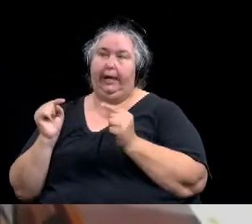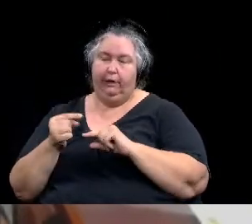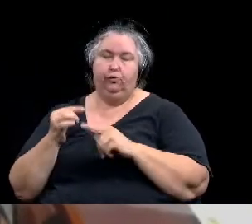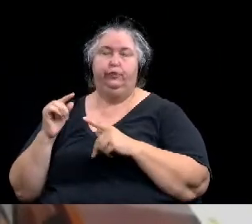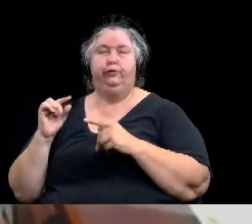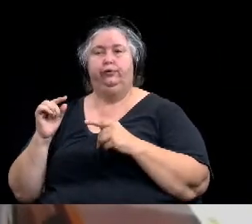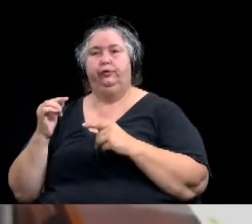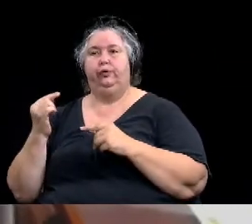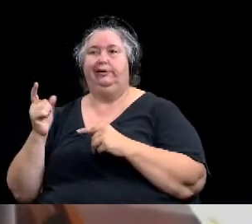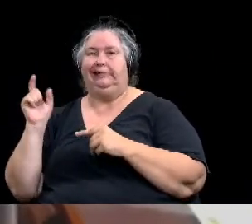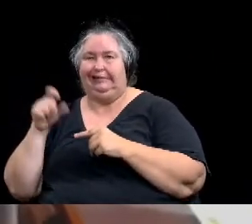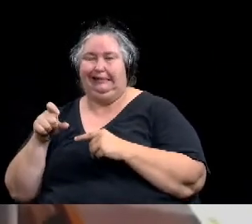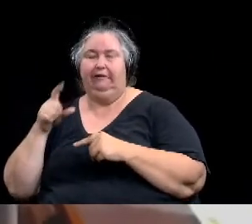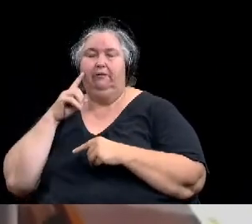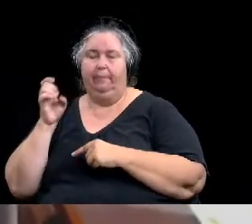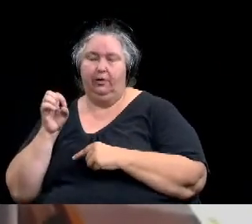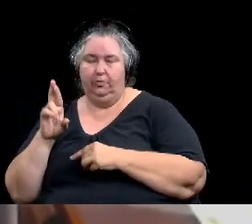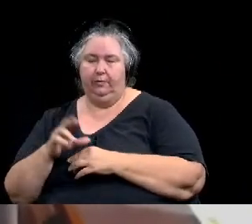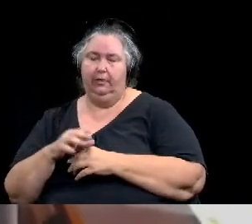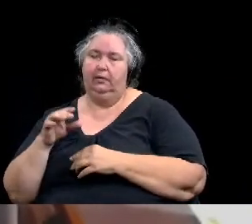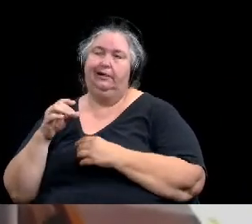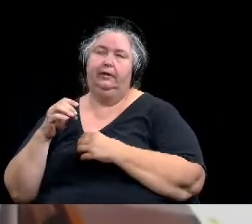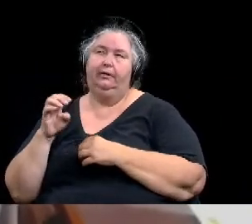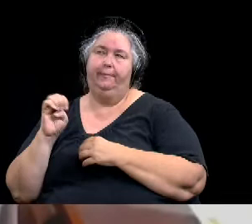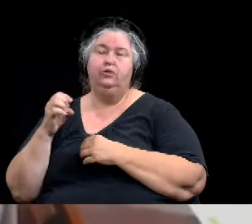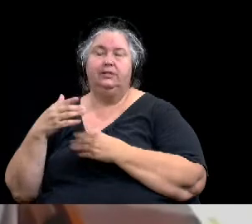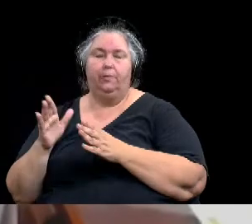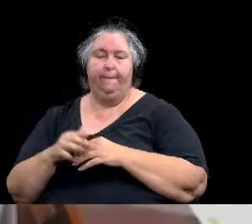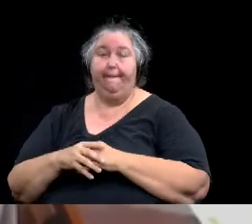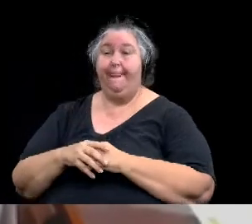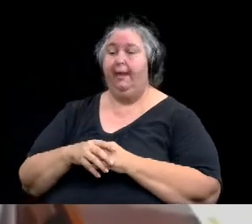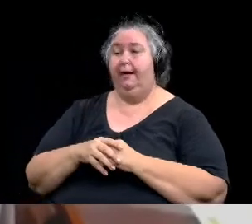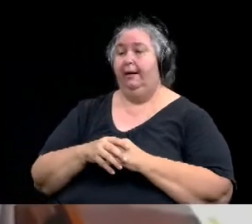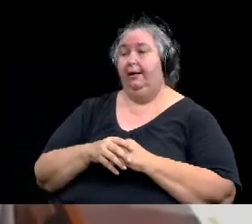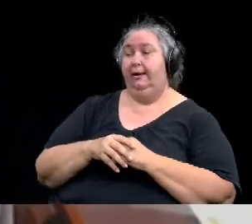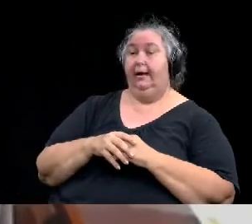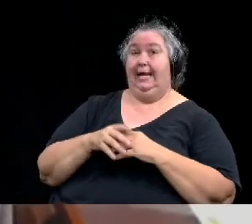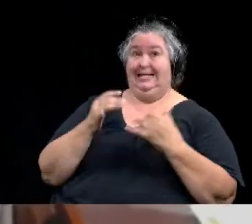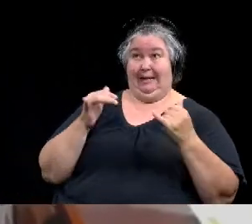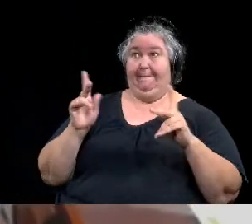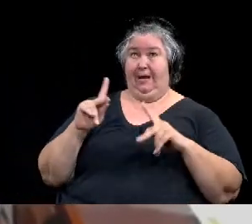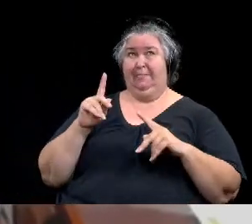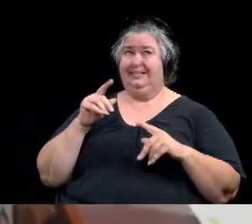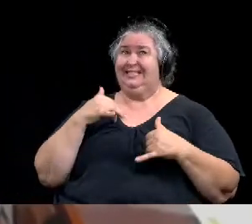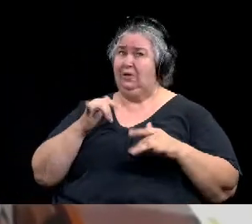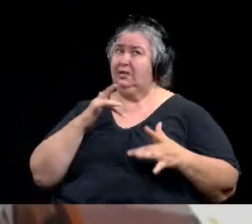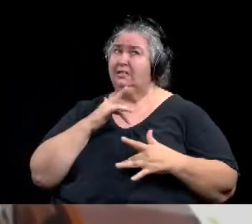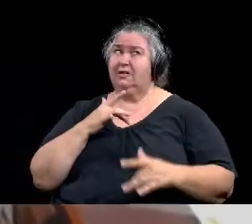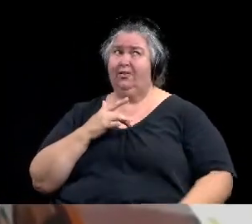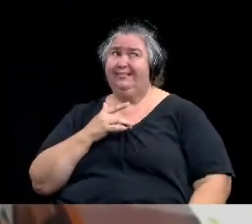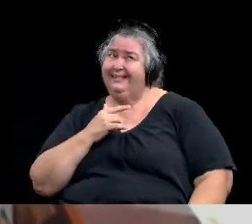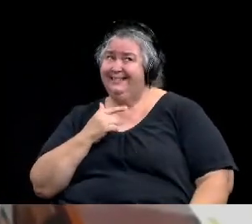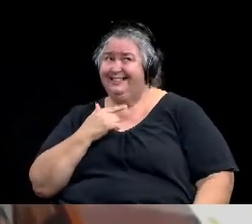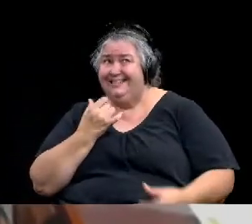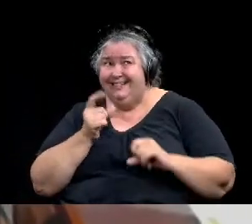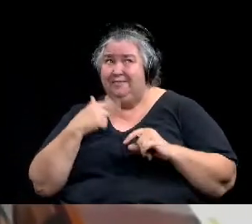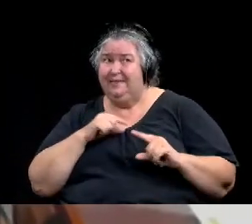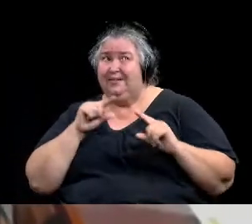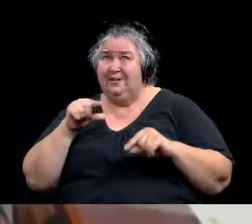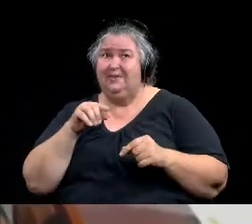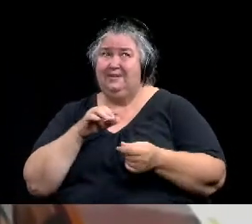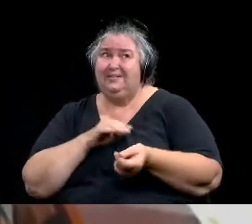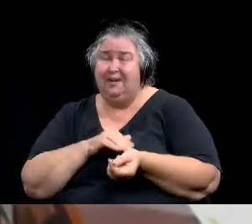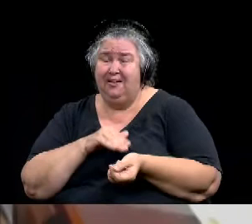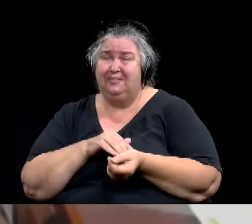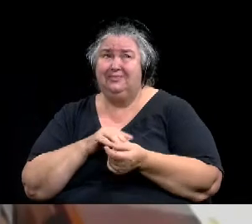the hospital? And again, I can speak clearly for our organization, but I'm positive the same things